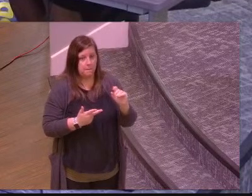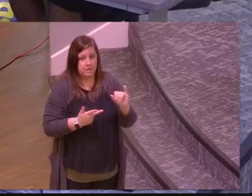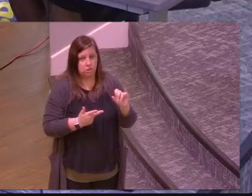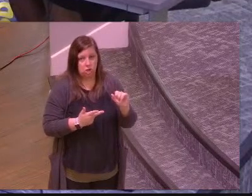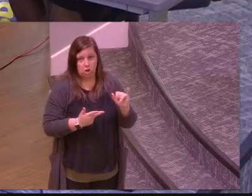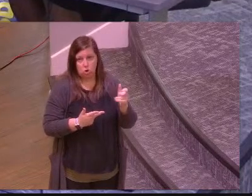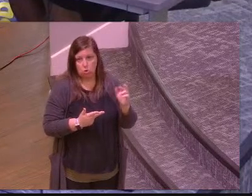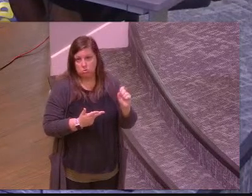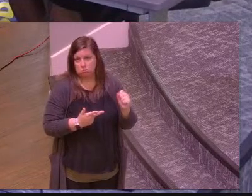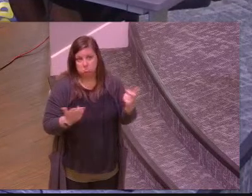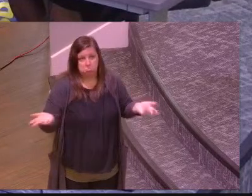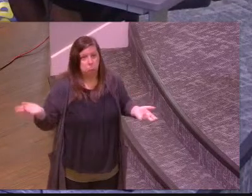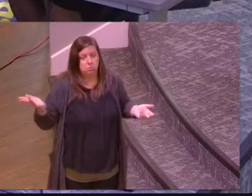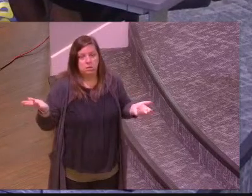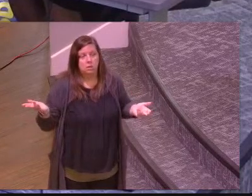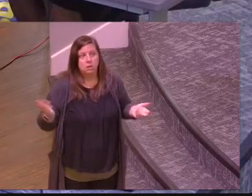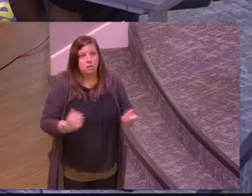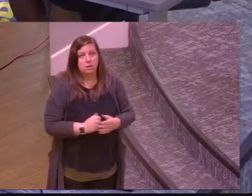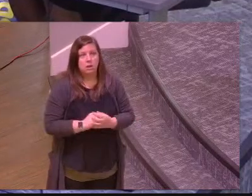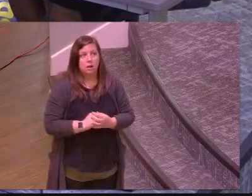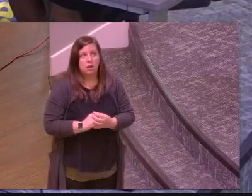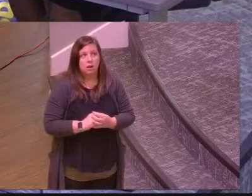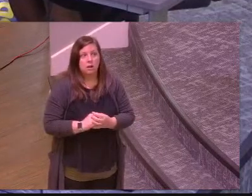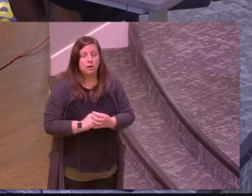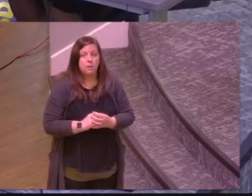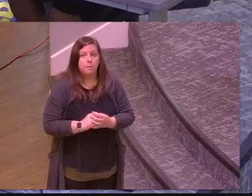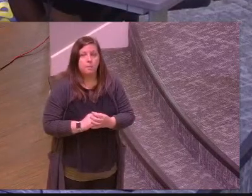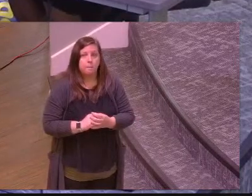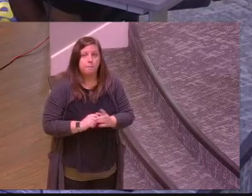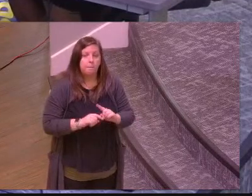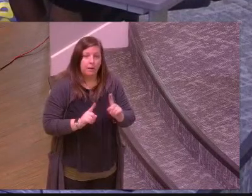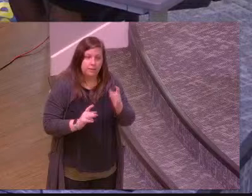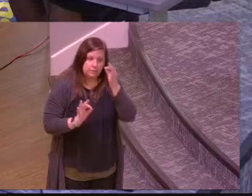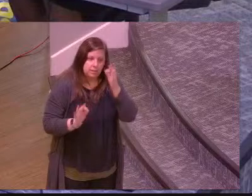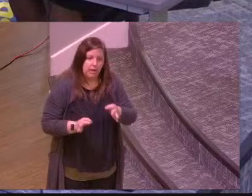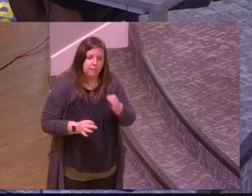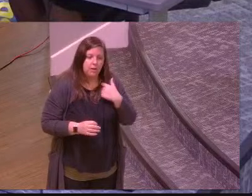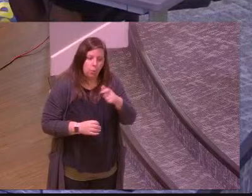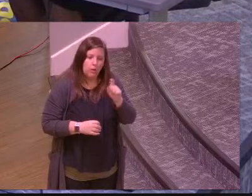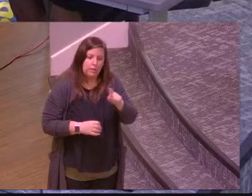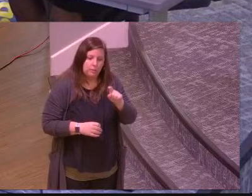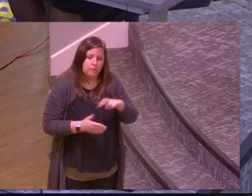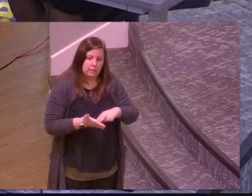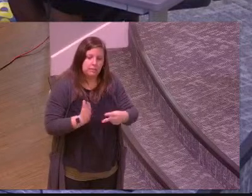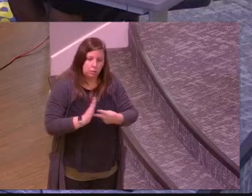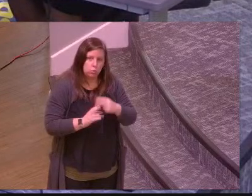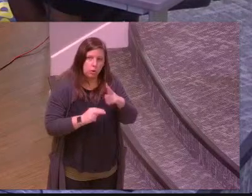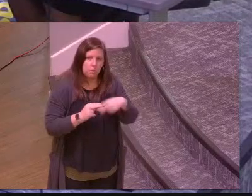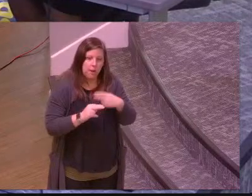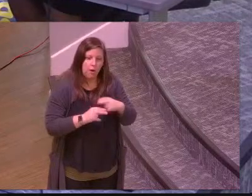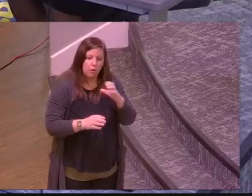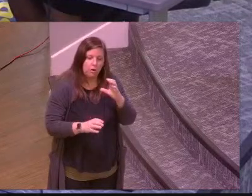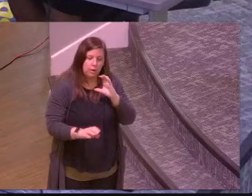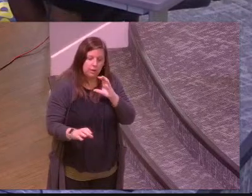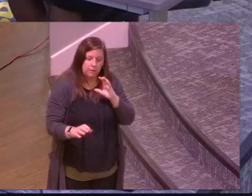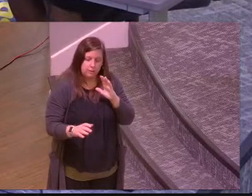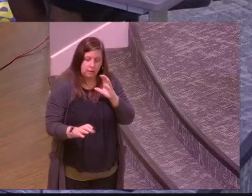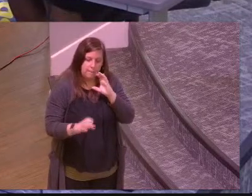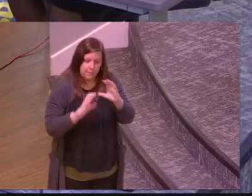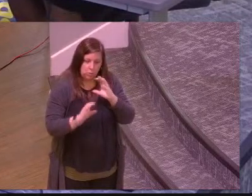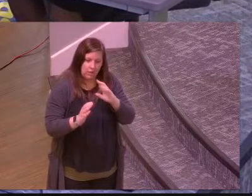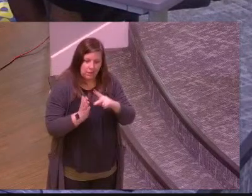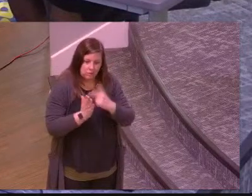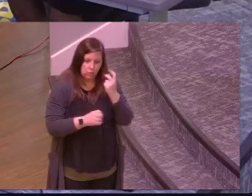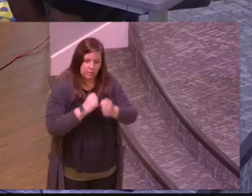definitely be intentional about the communicating at least 2 times a year with our community and having a place for